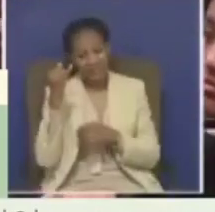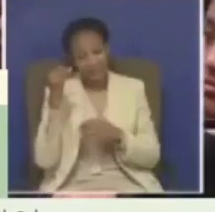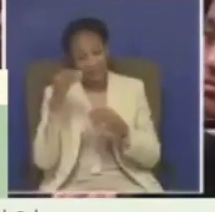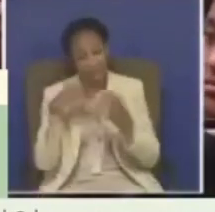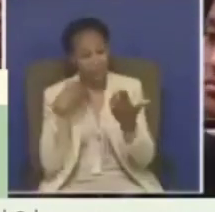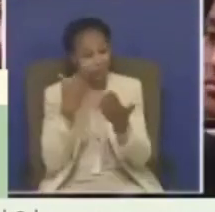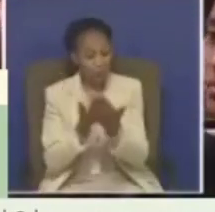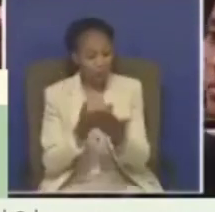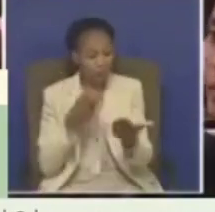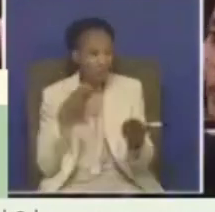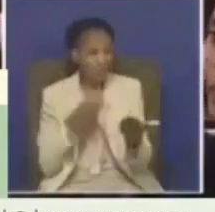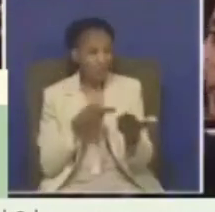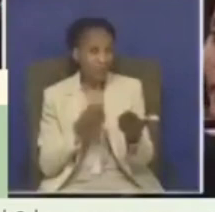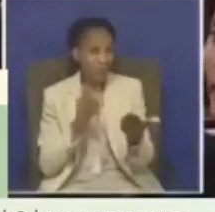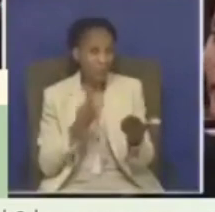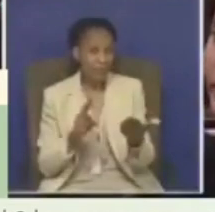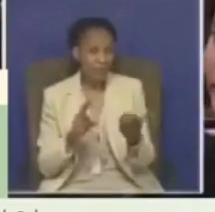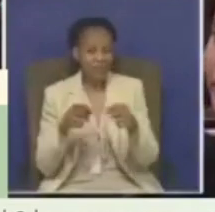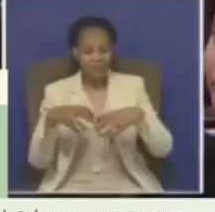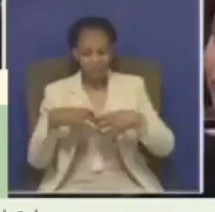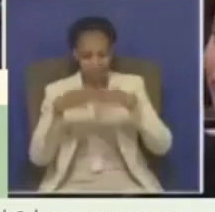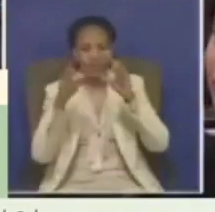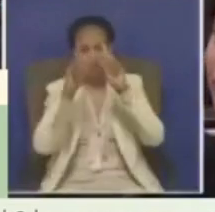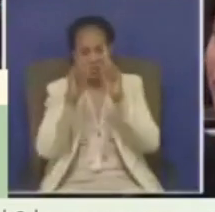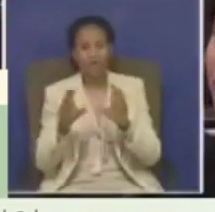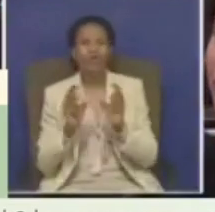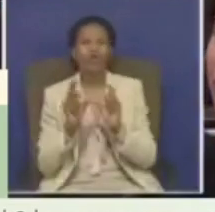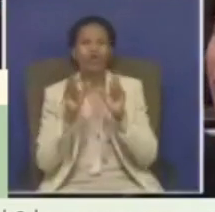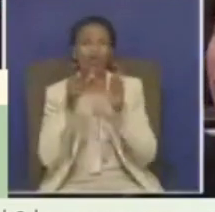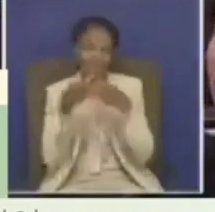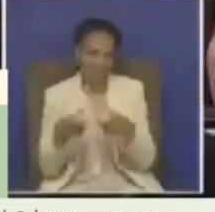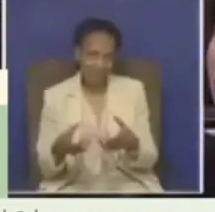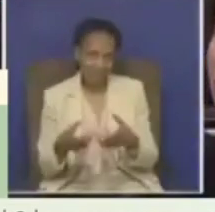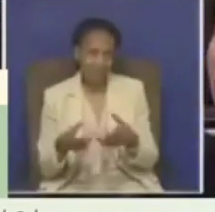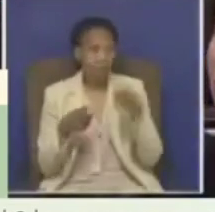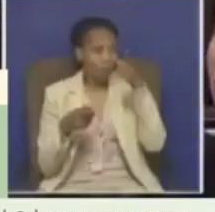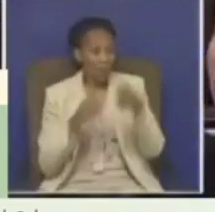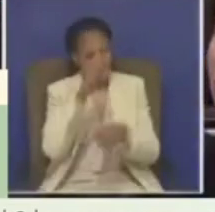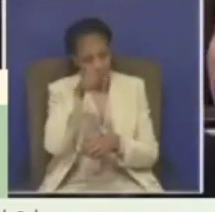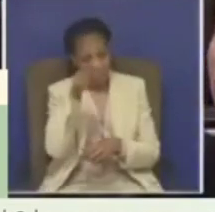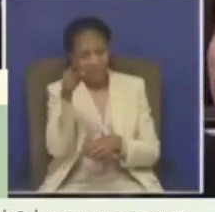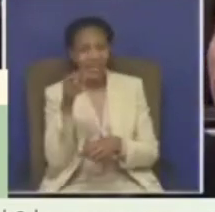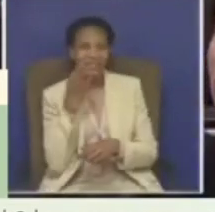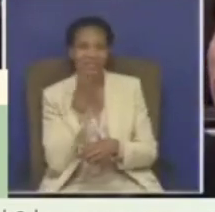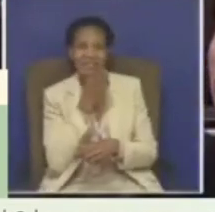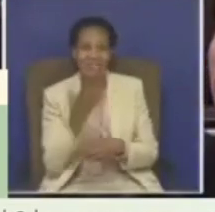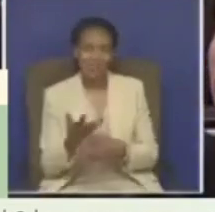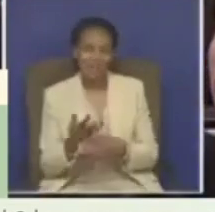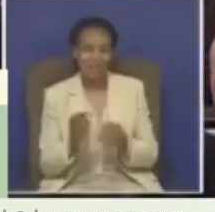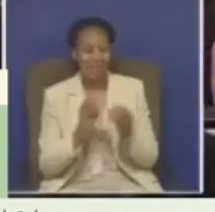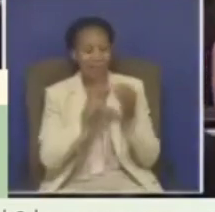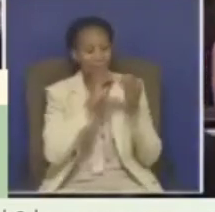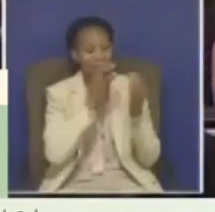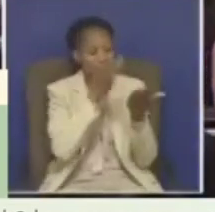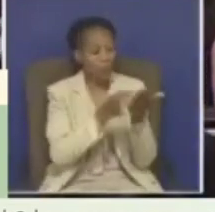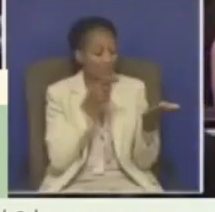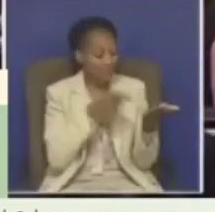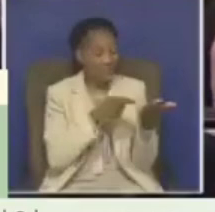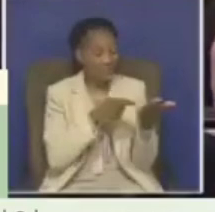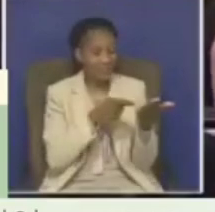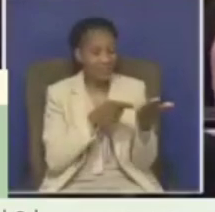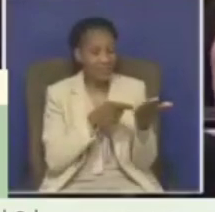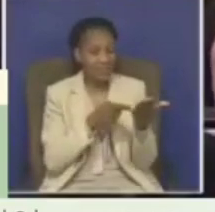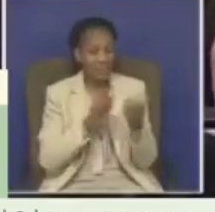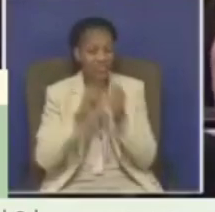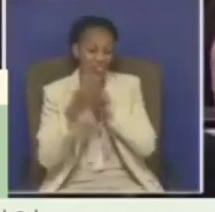resolution was to create an ad hoc committee. And you're right when you say the amendment does not extend the scope. But